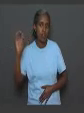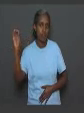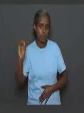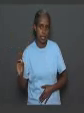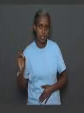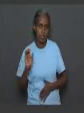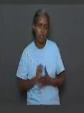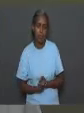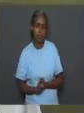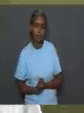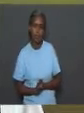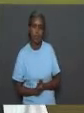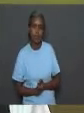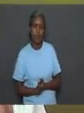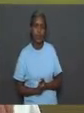48.65%.